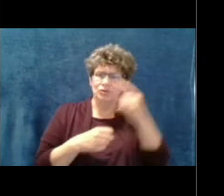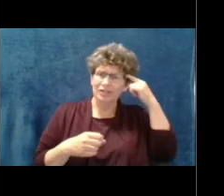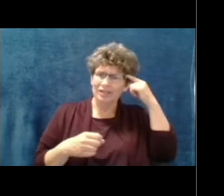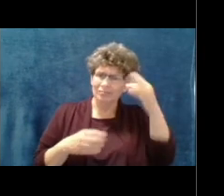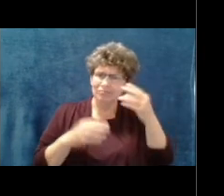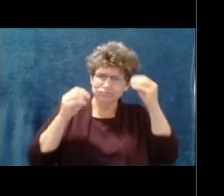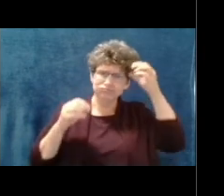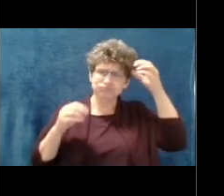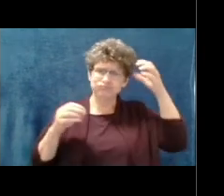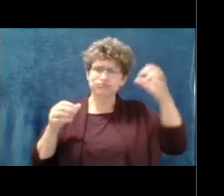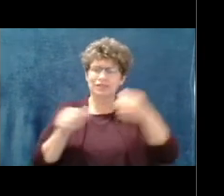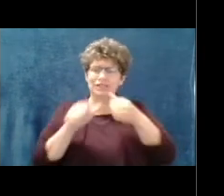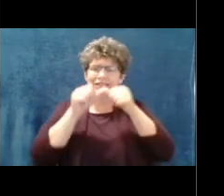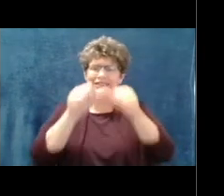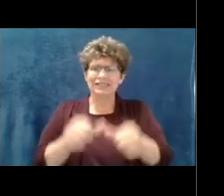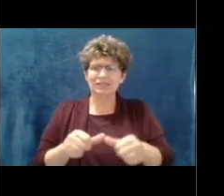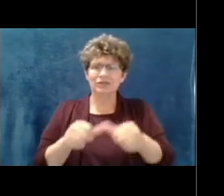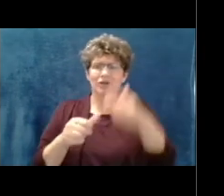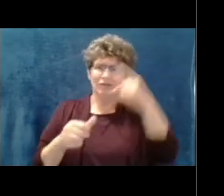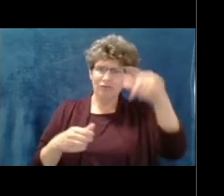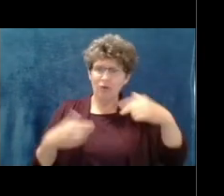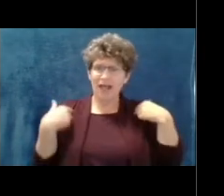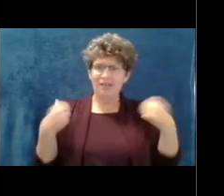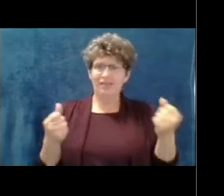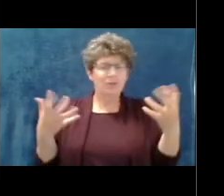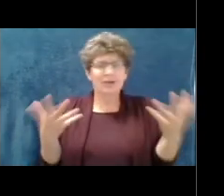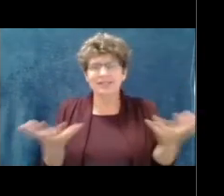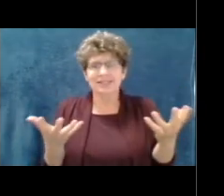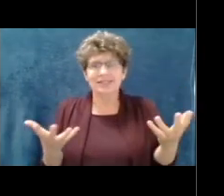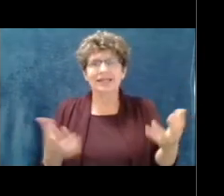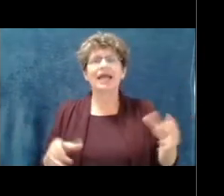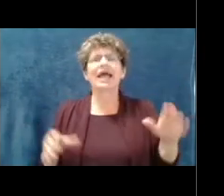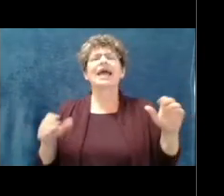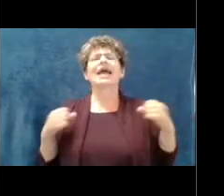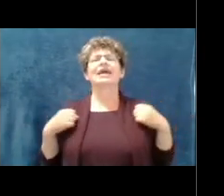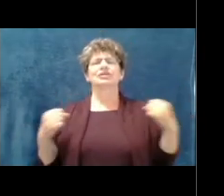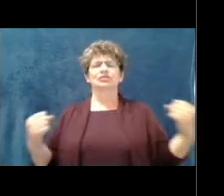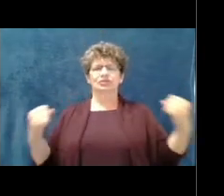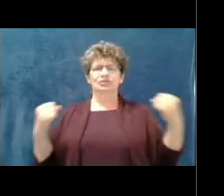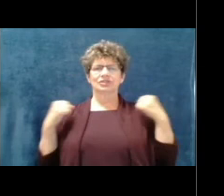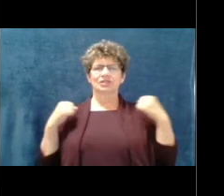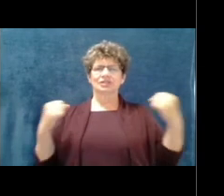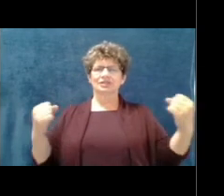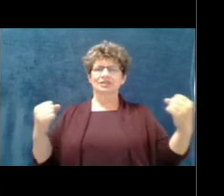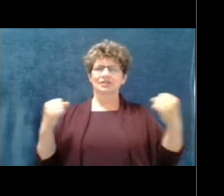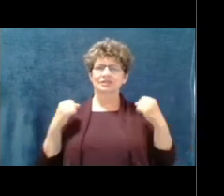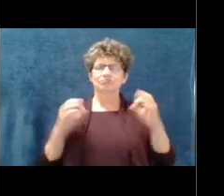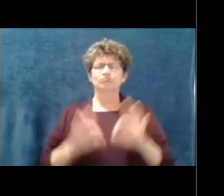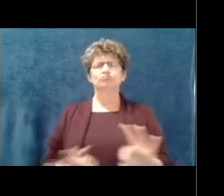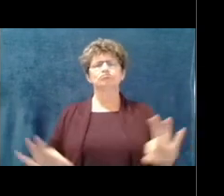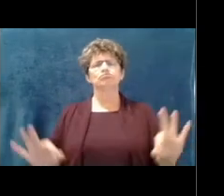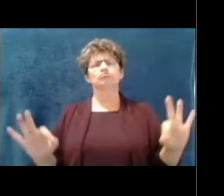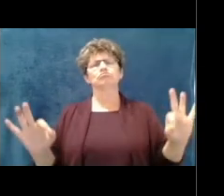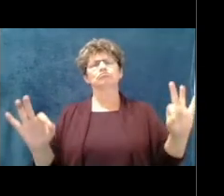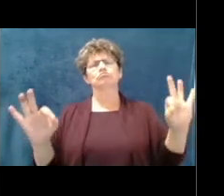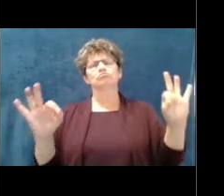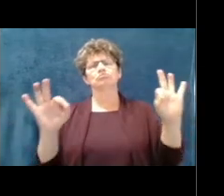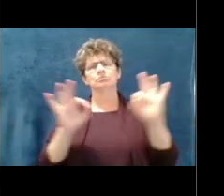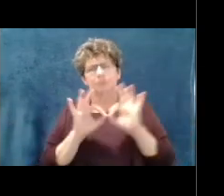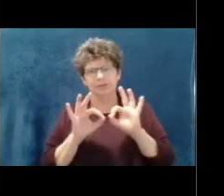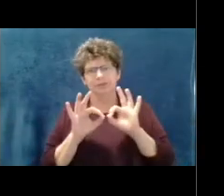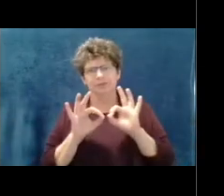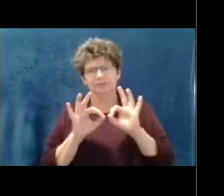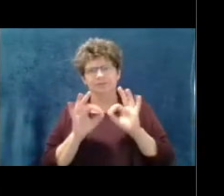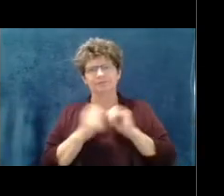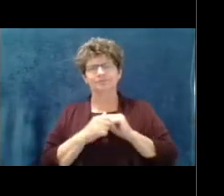health? It's exercise, right? It's huge. And again, the science says probably 150